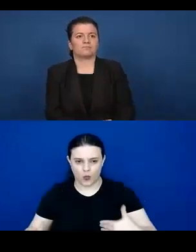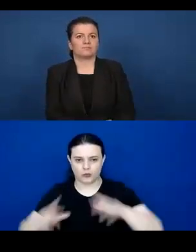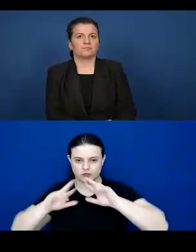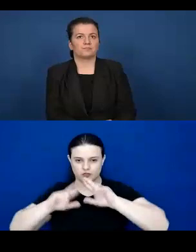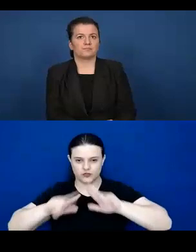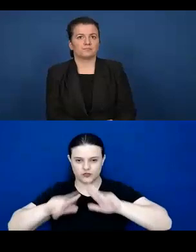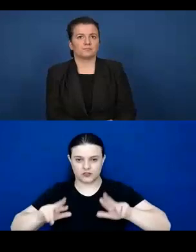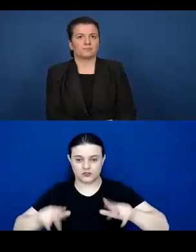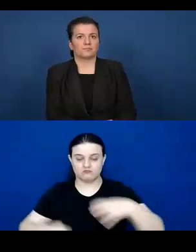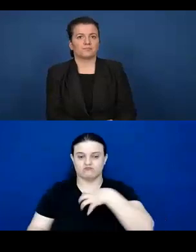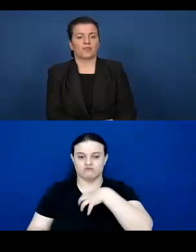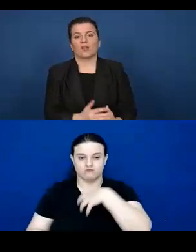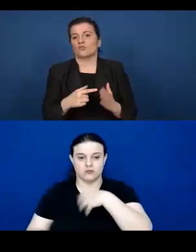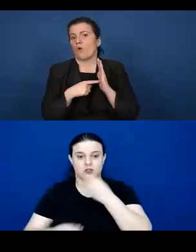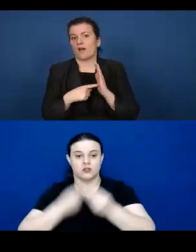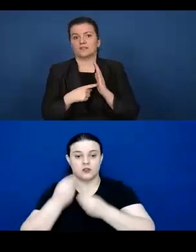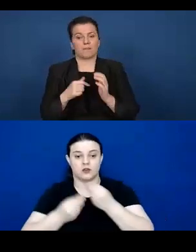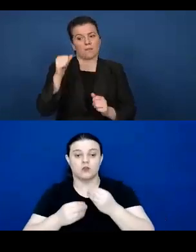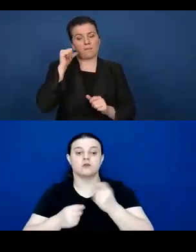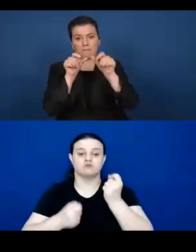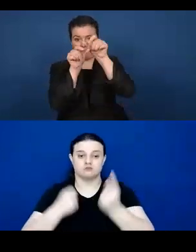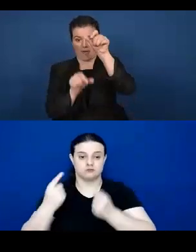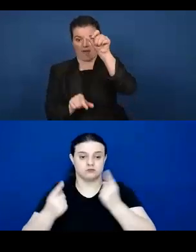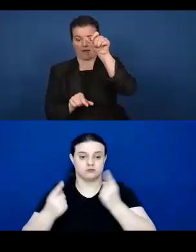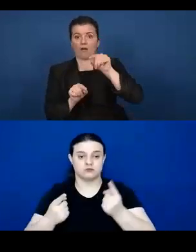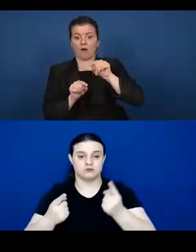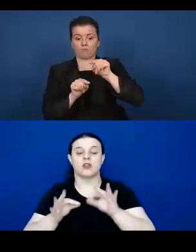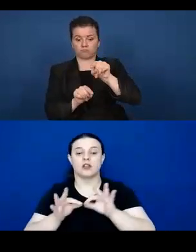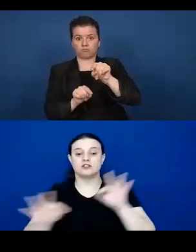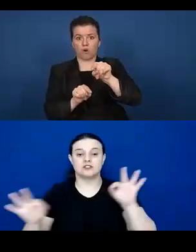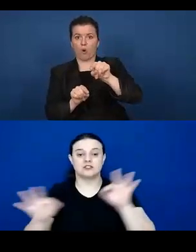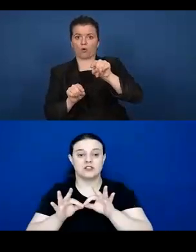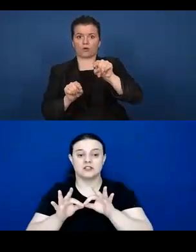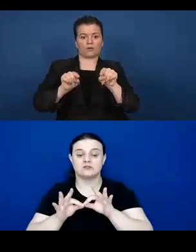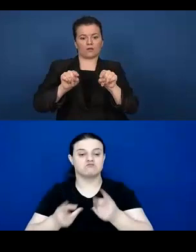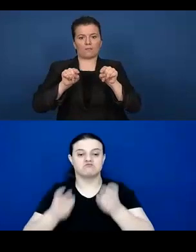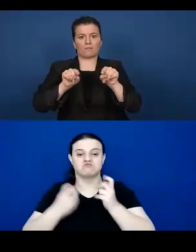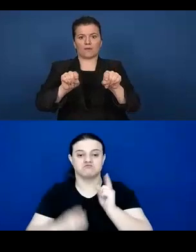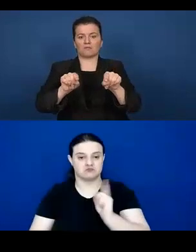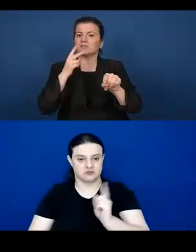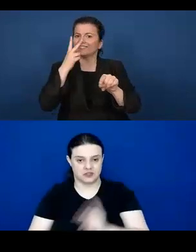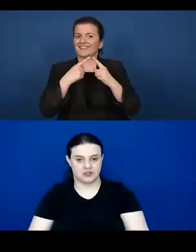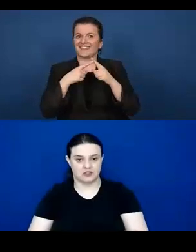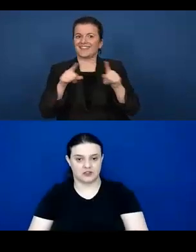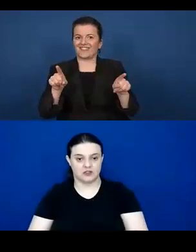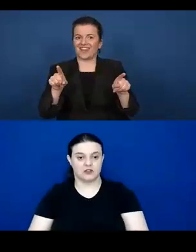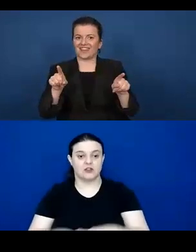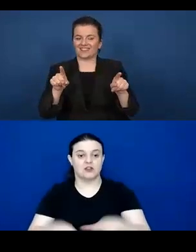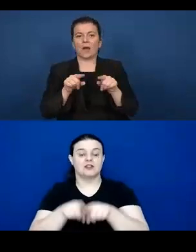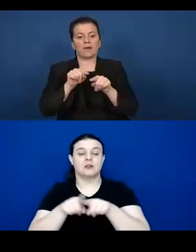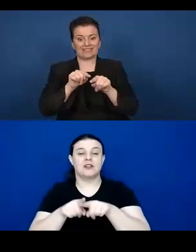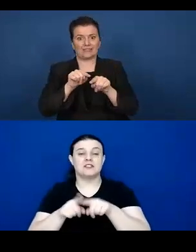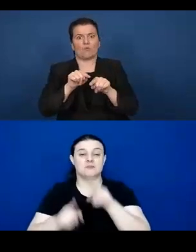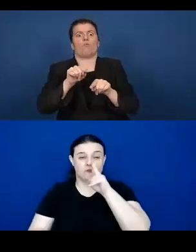in horizontal and vertical direction. So there's a clear distortion there. And that intensity